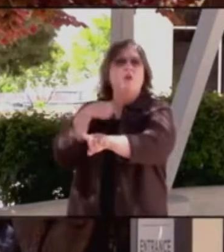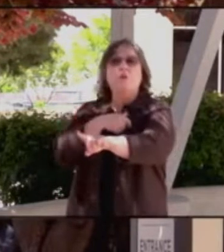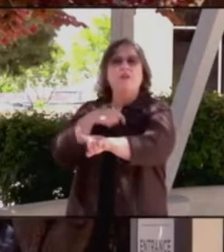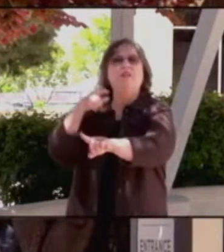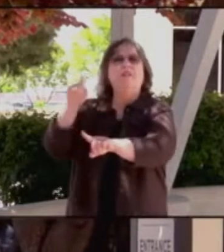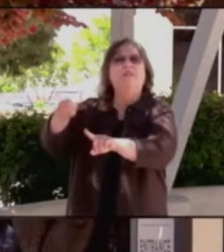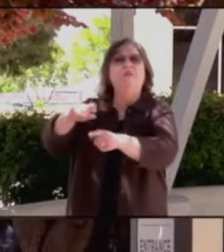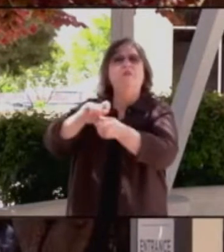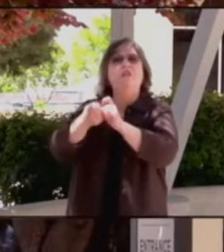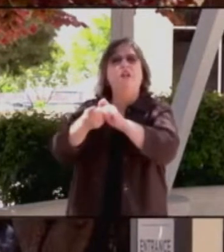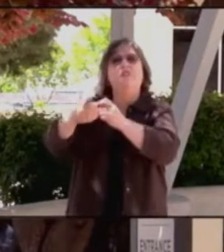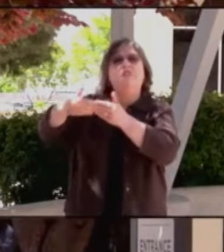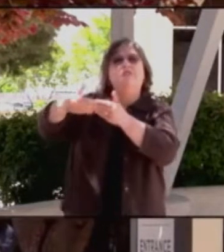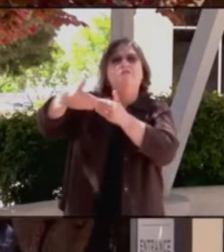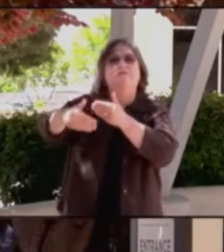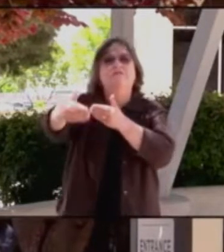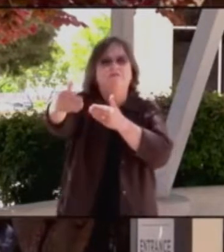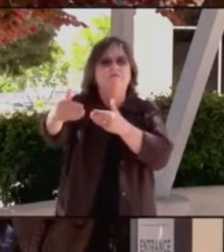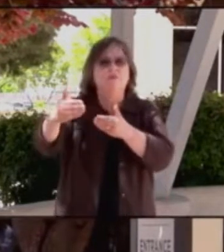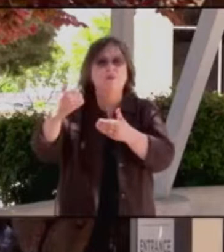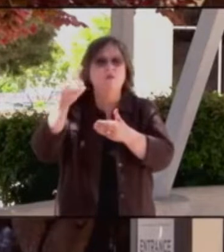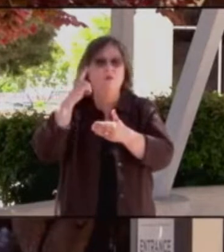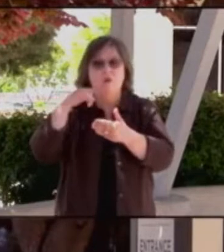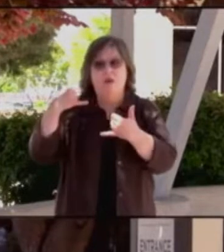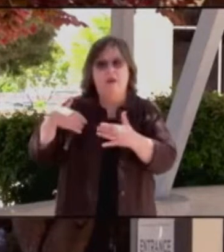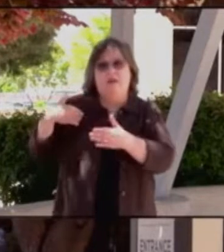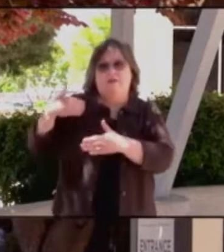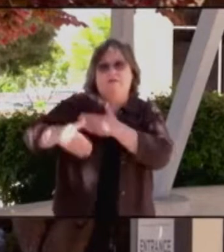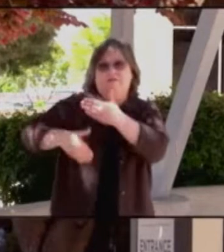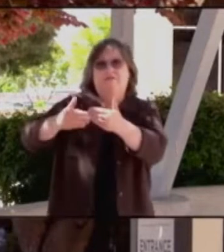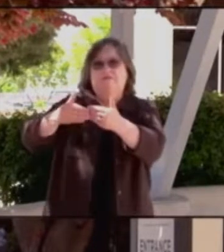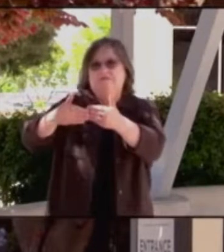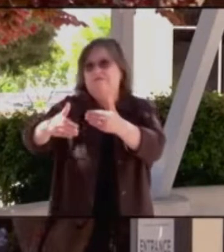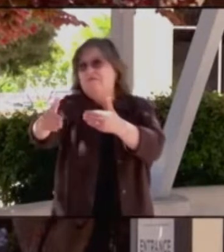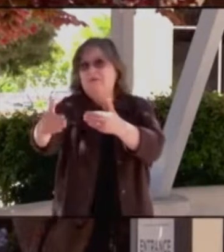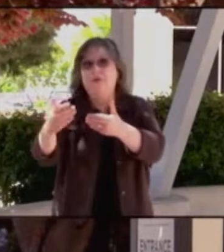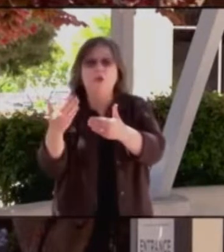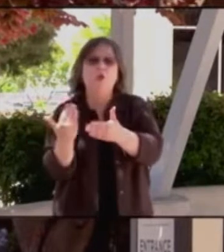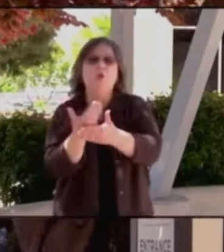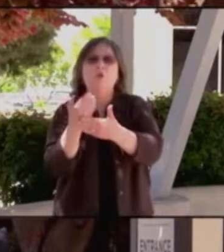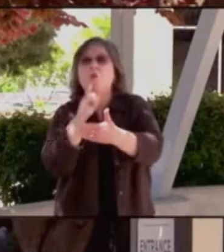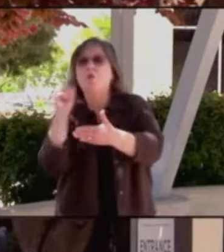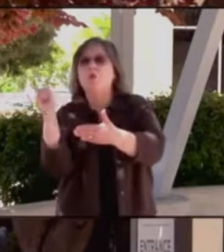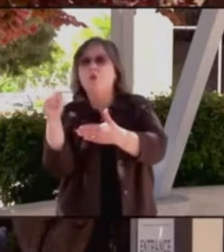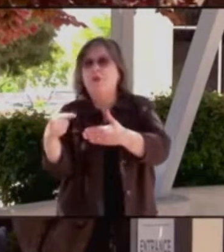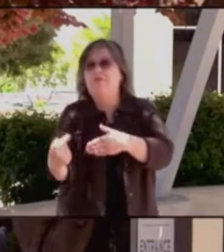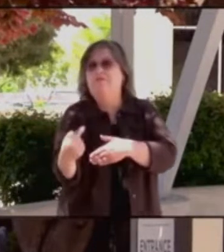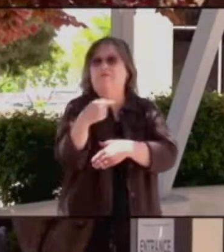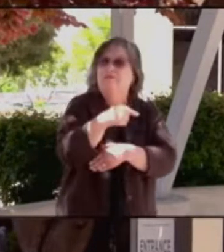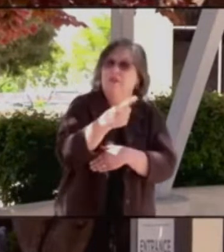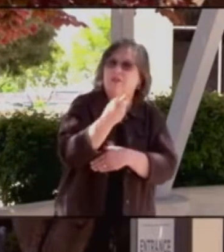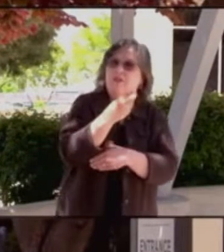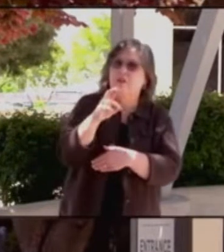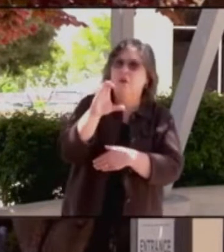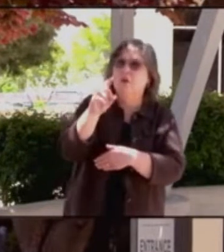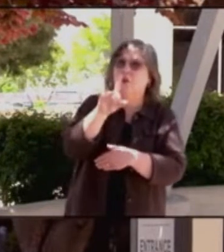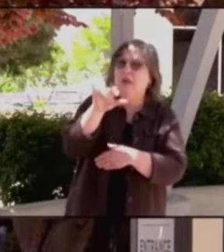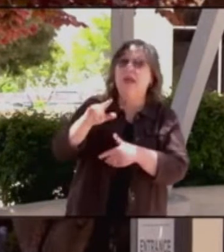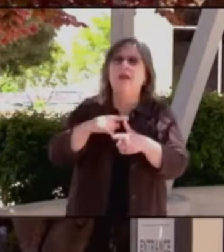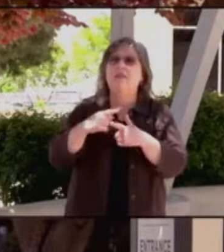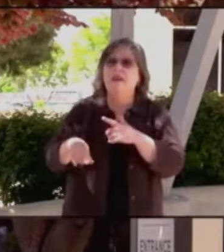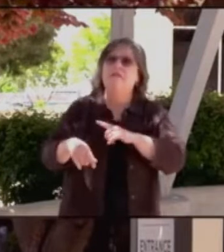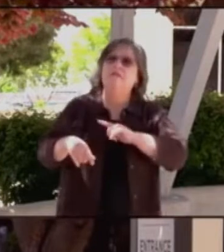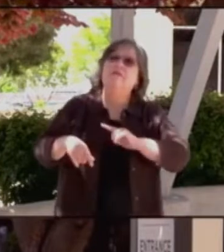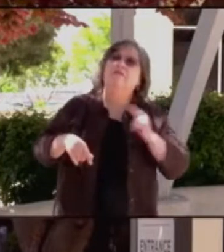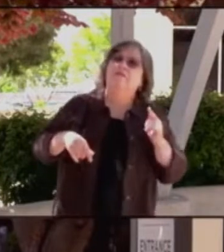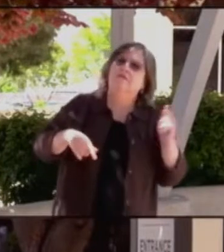Dr. Cody, and then I'll come back to talk a little bit more about the details of the new order, and then we'll turn it over to the two supervisors.